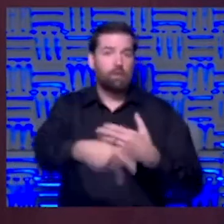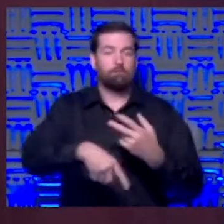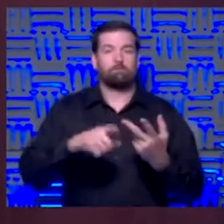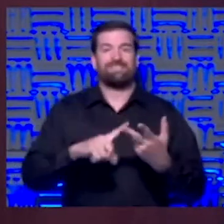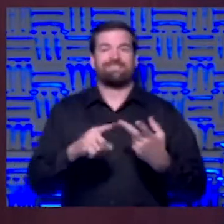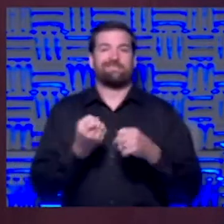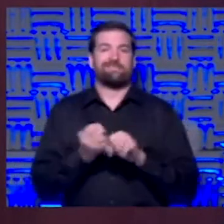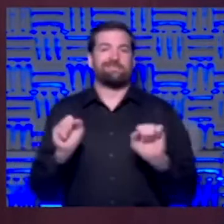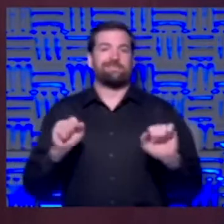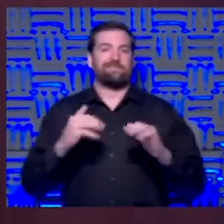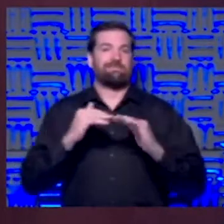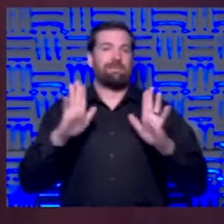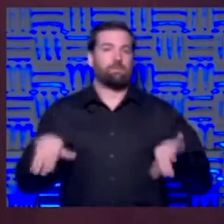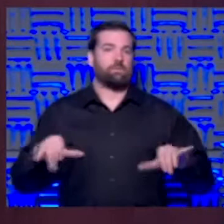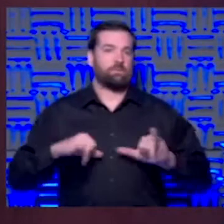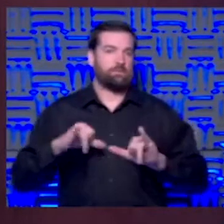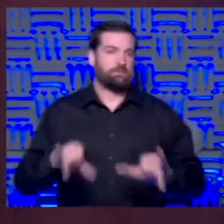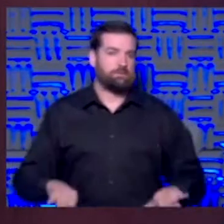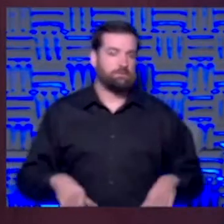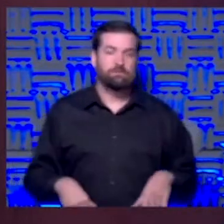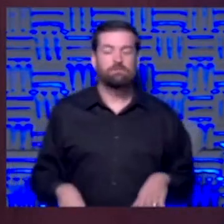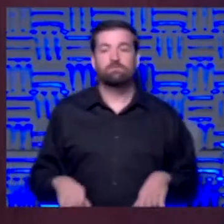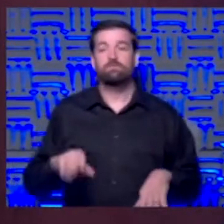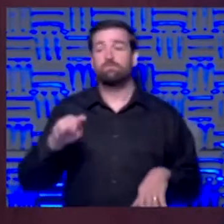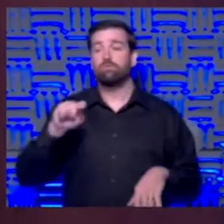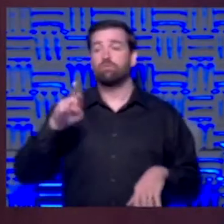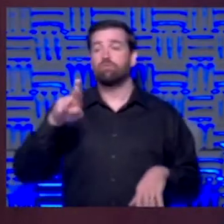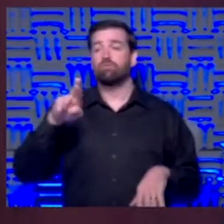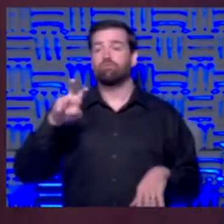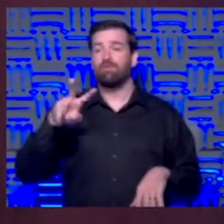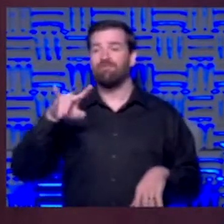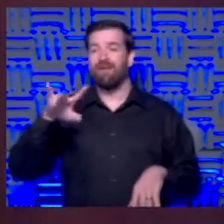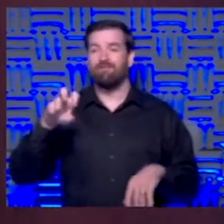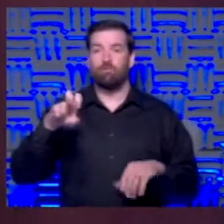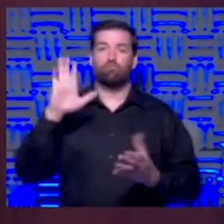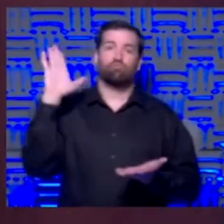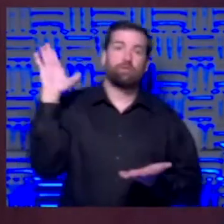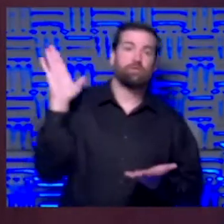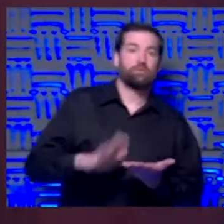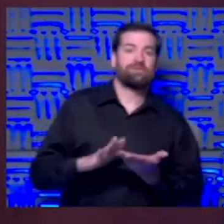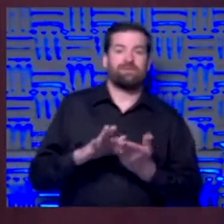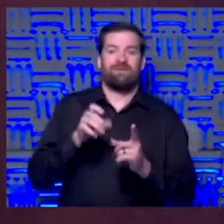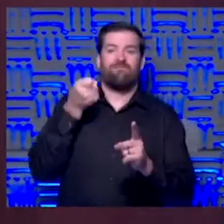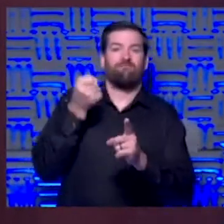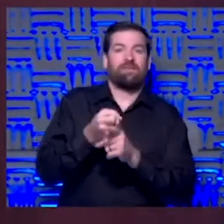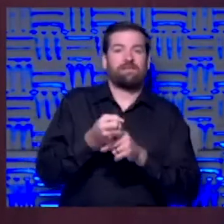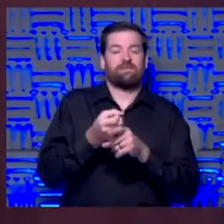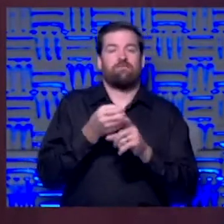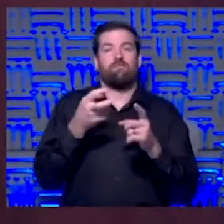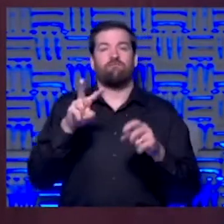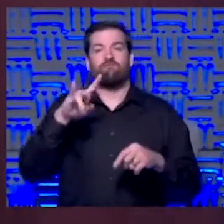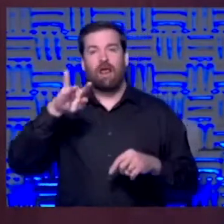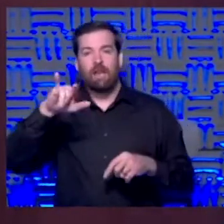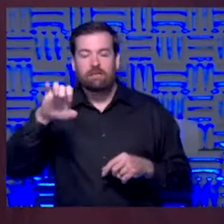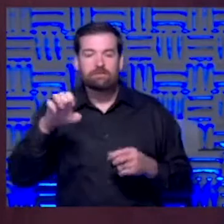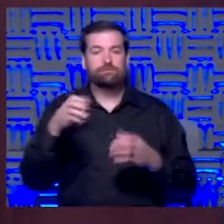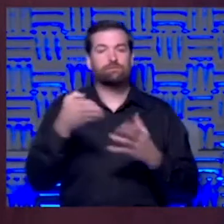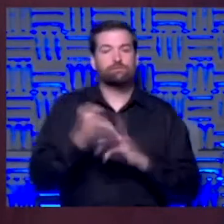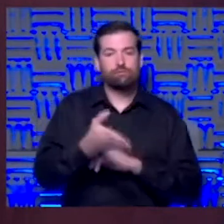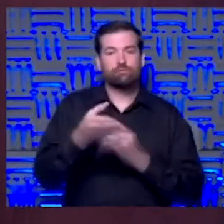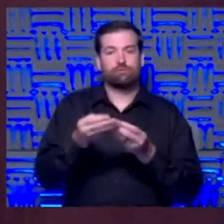housing. So Revive, it stands for Reducing the Effects of Violence through Intervention and Victim